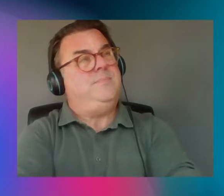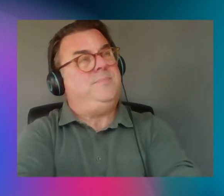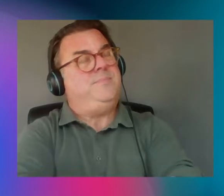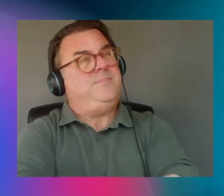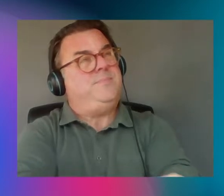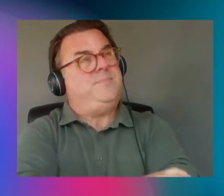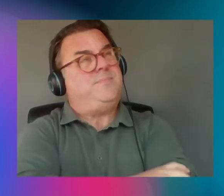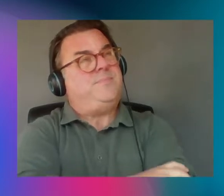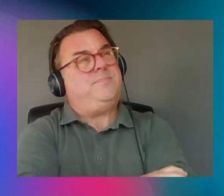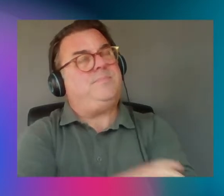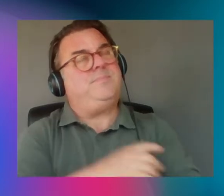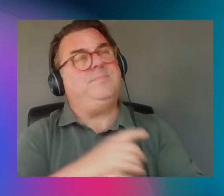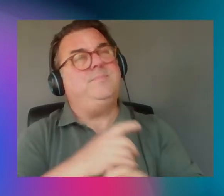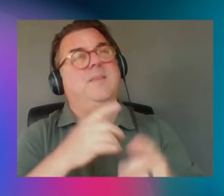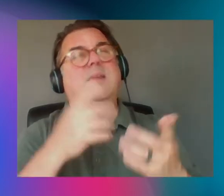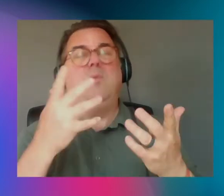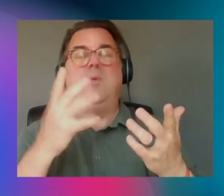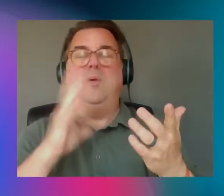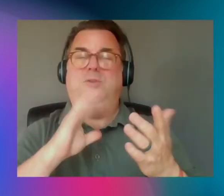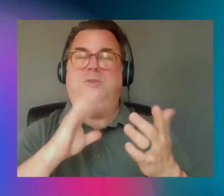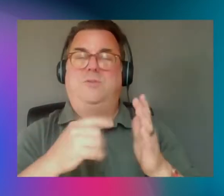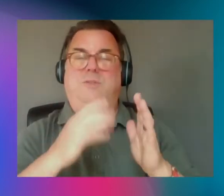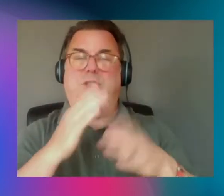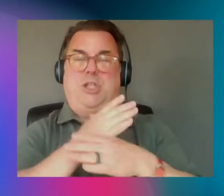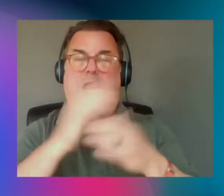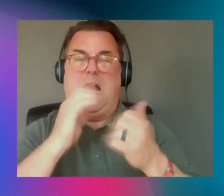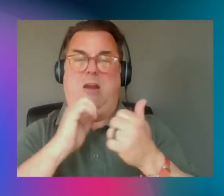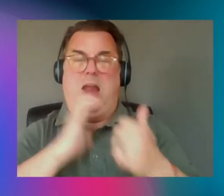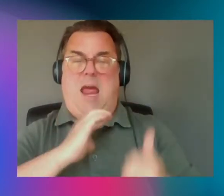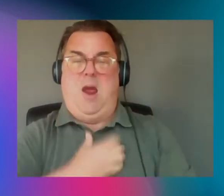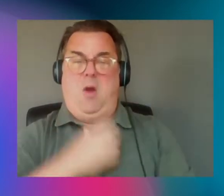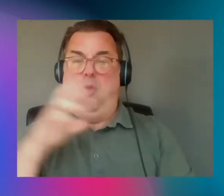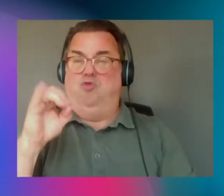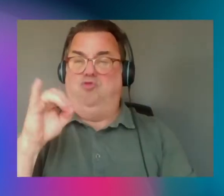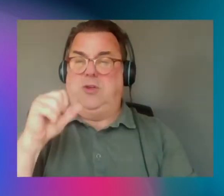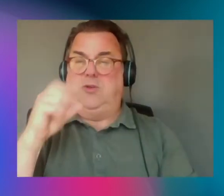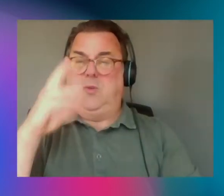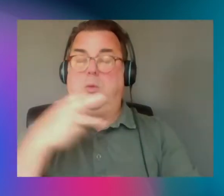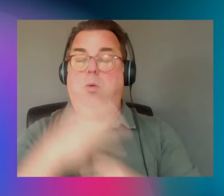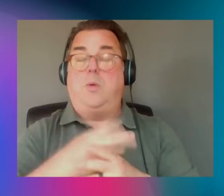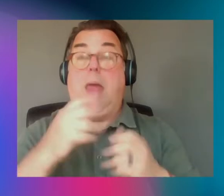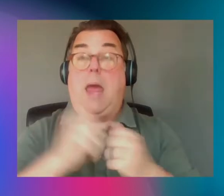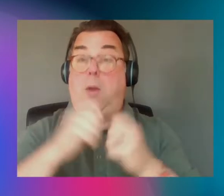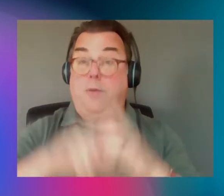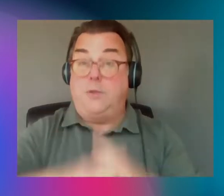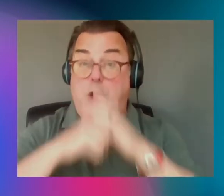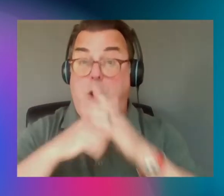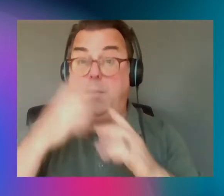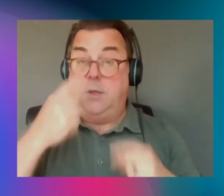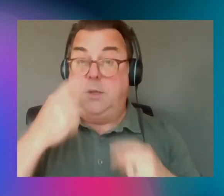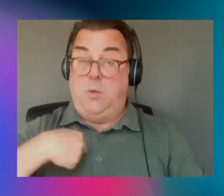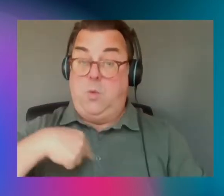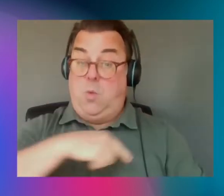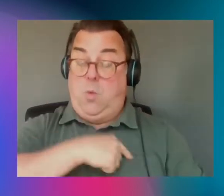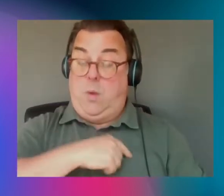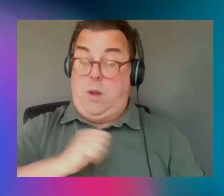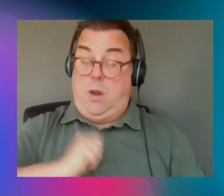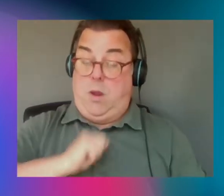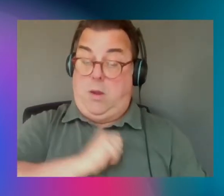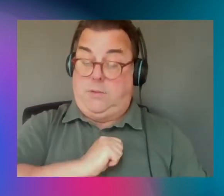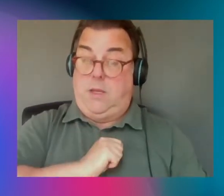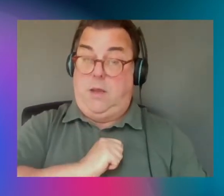our resources to the world. But actually, the impetus for this program started because we are going through our own